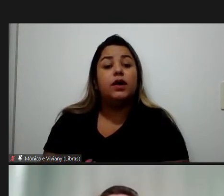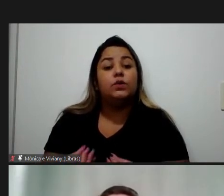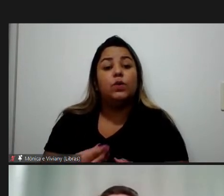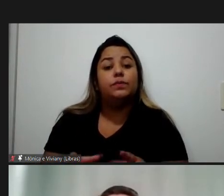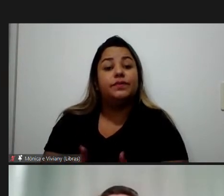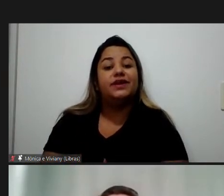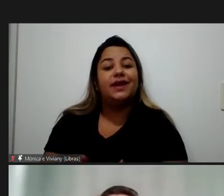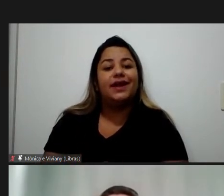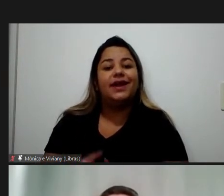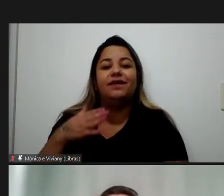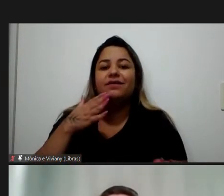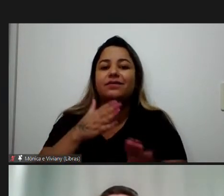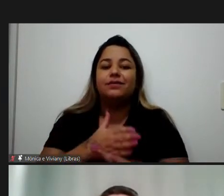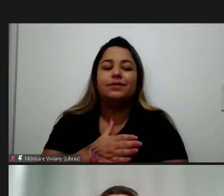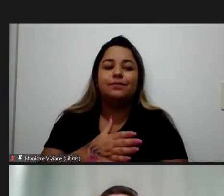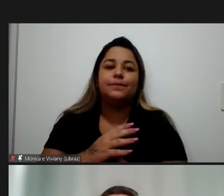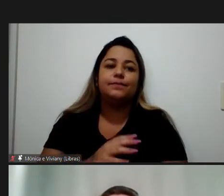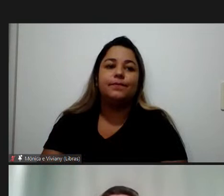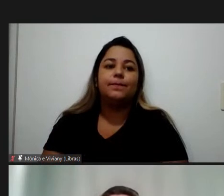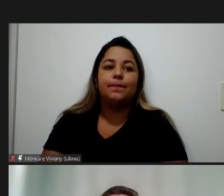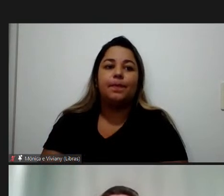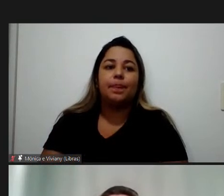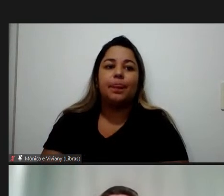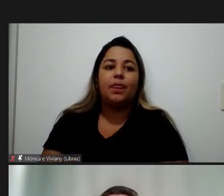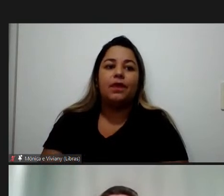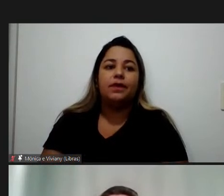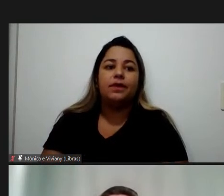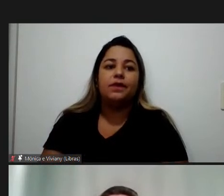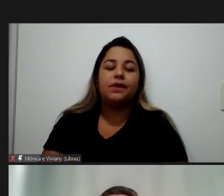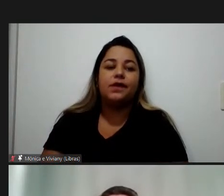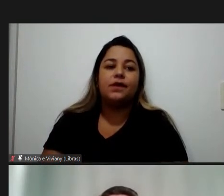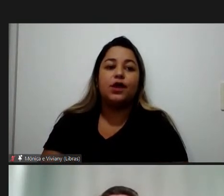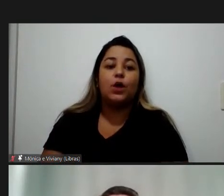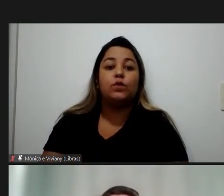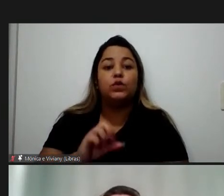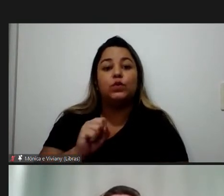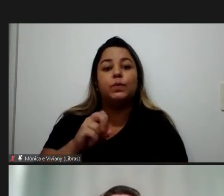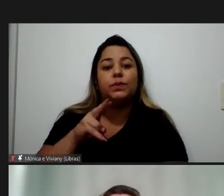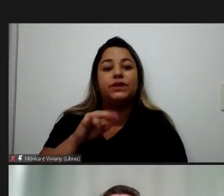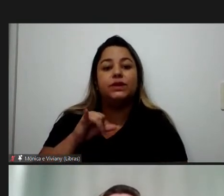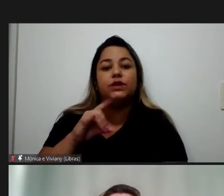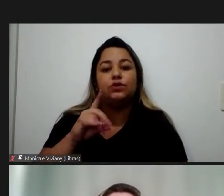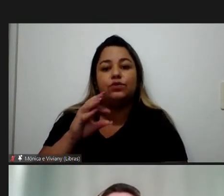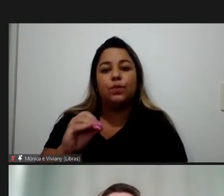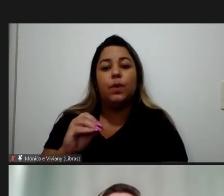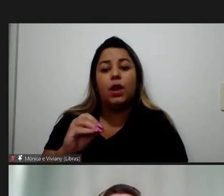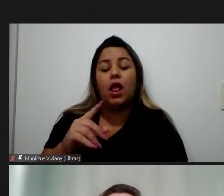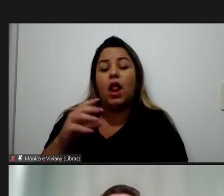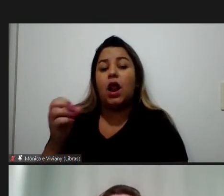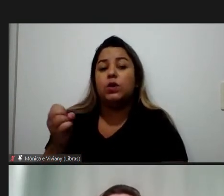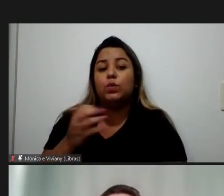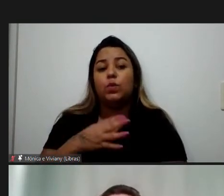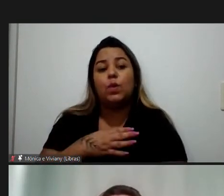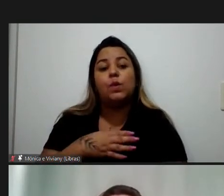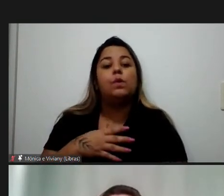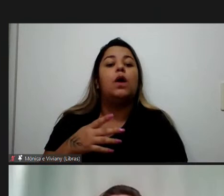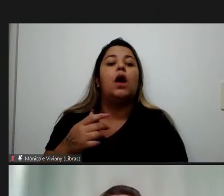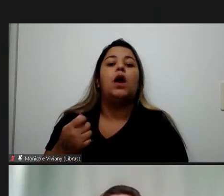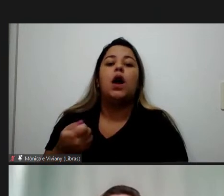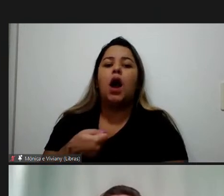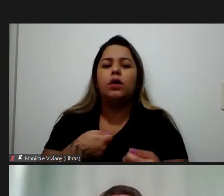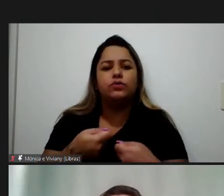new sources of financing, there are definitely innovative ways to do that. I mean,